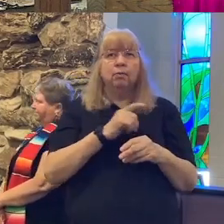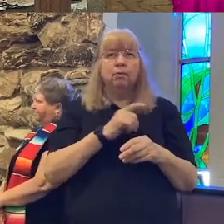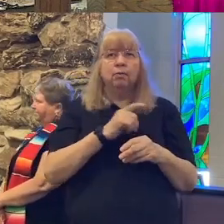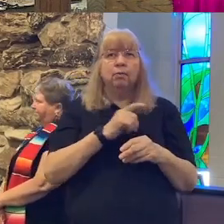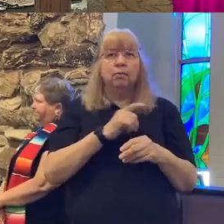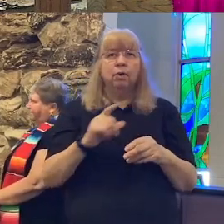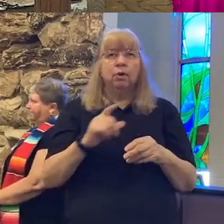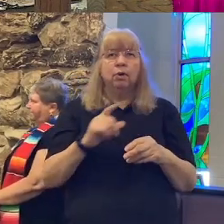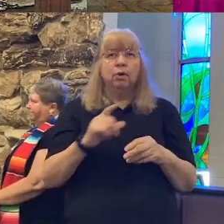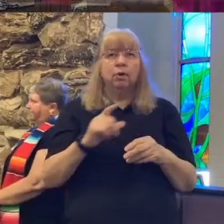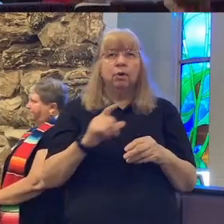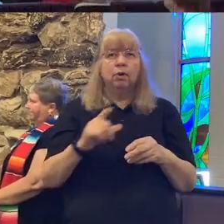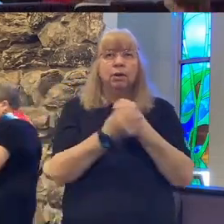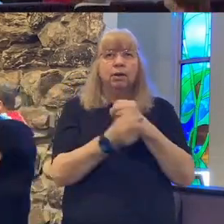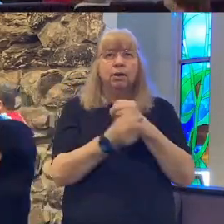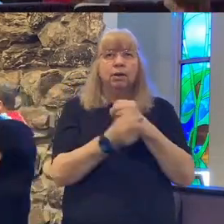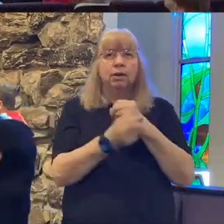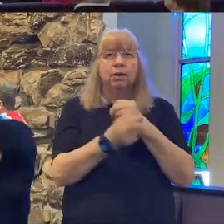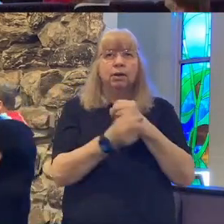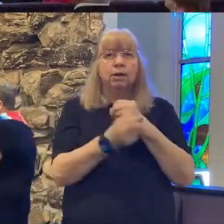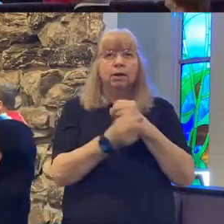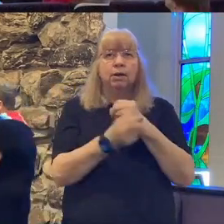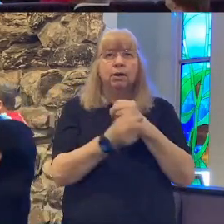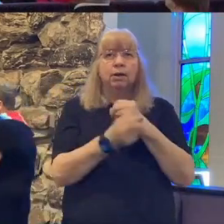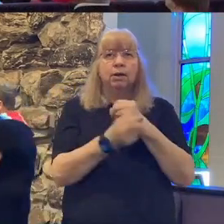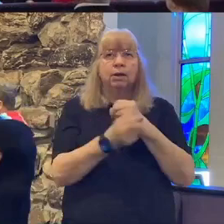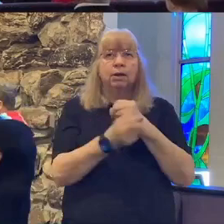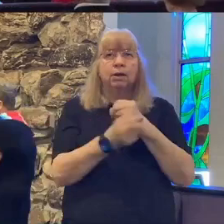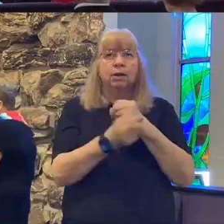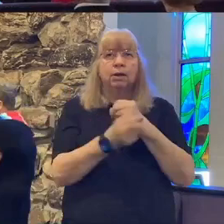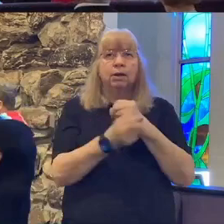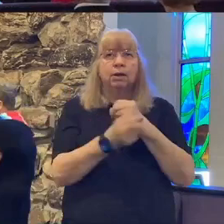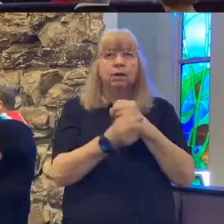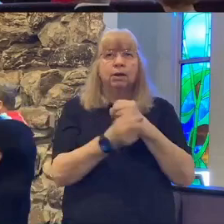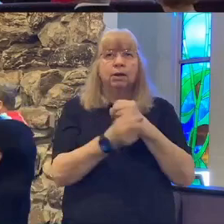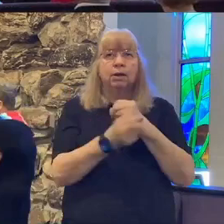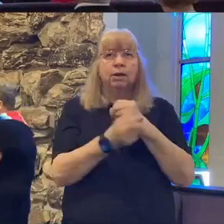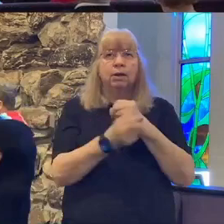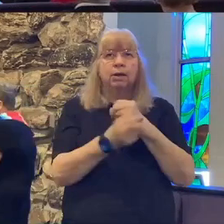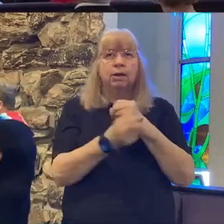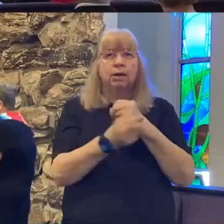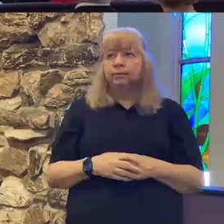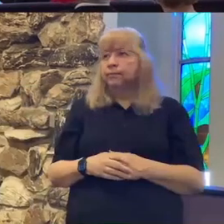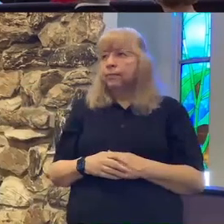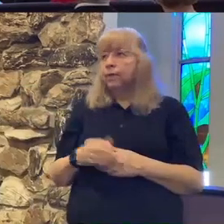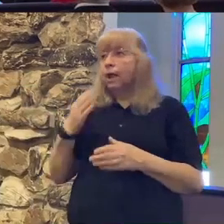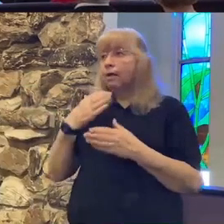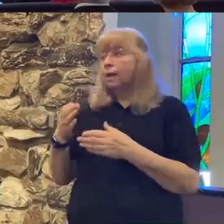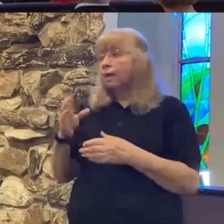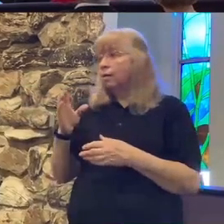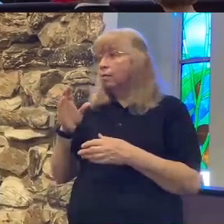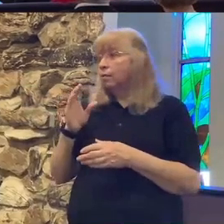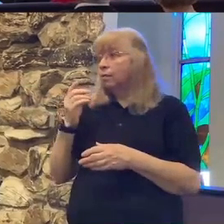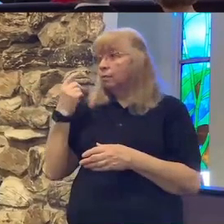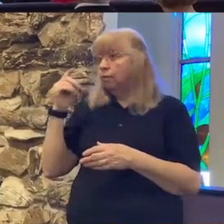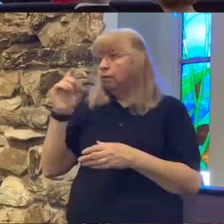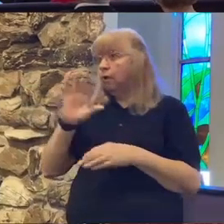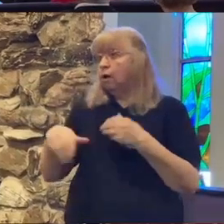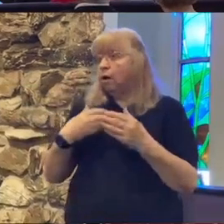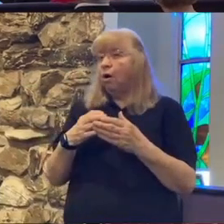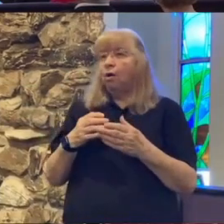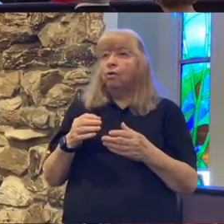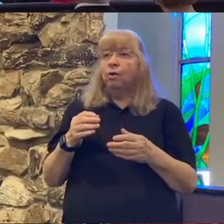the people of God. Thanks be to God." And thank you, Carolyn, for all those